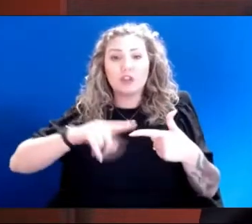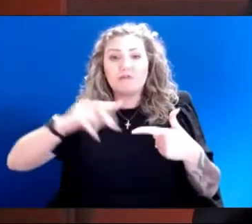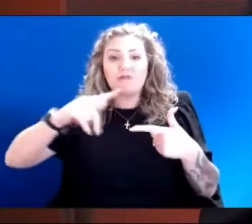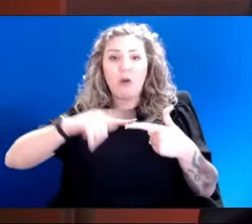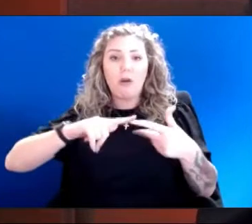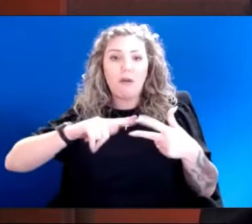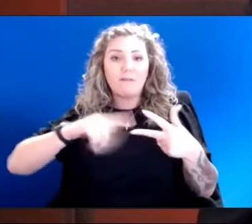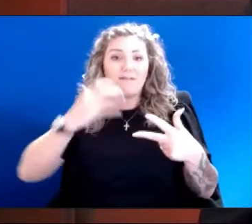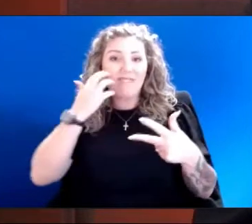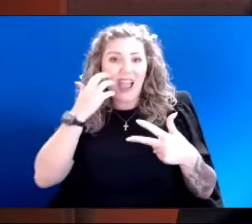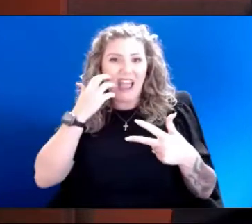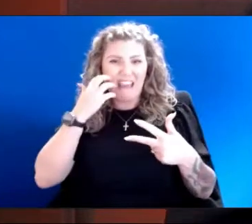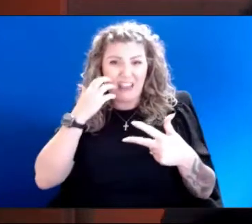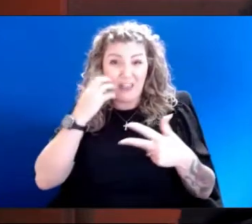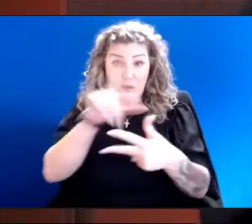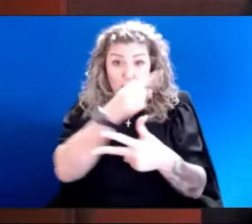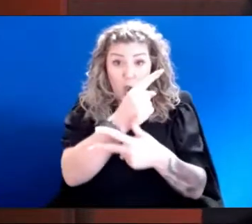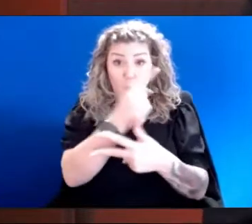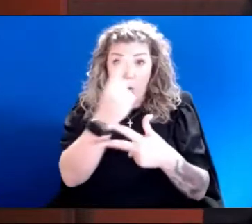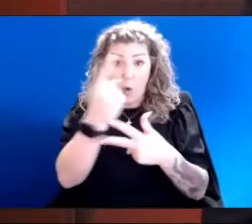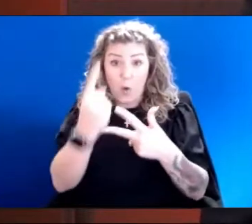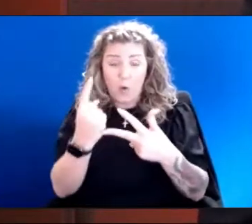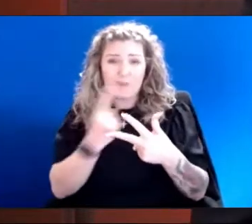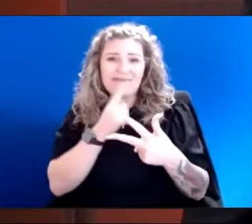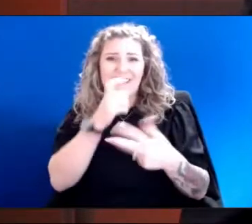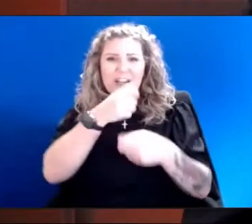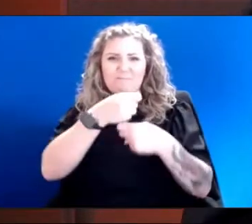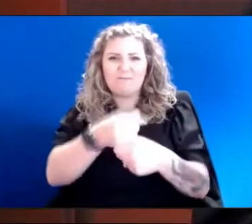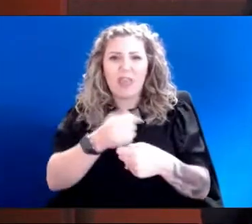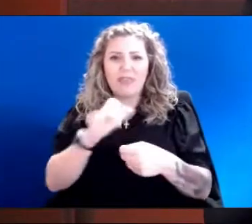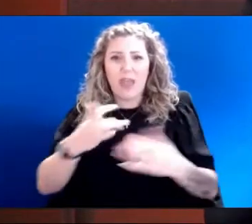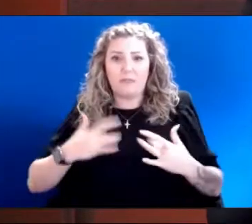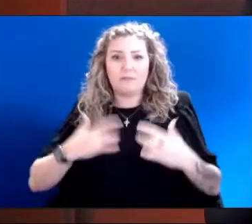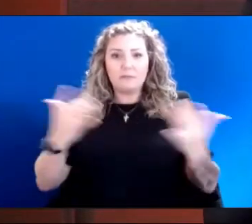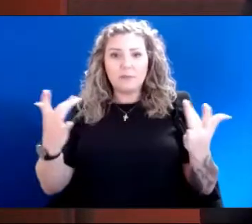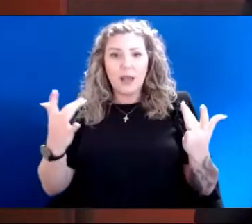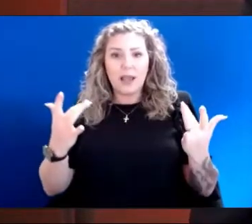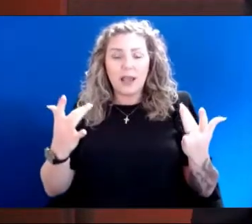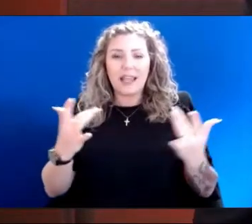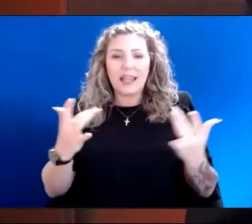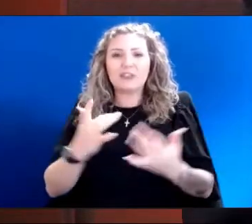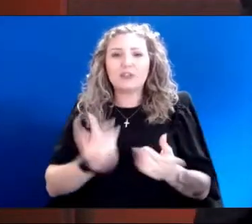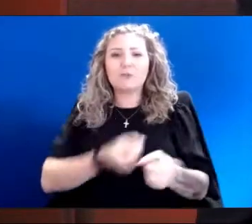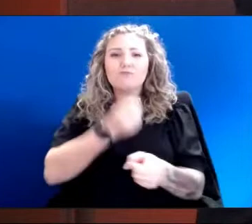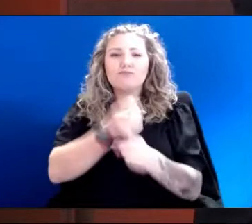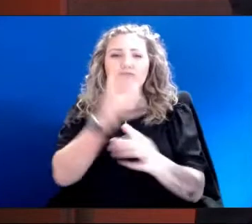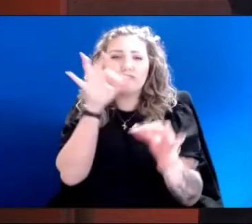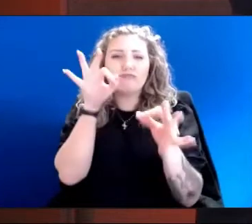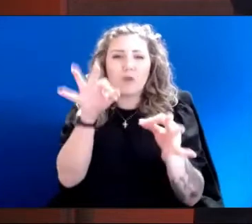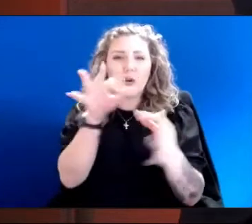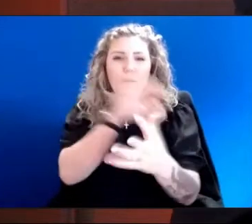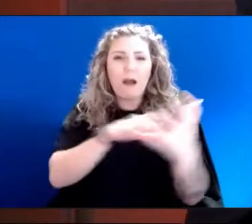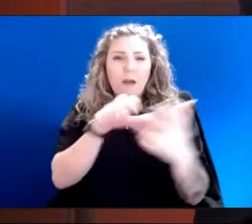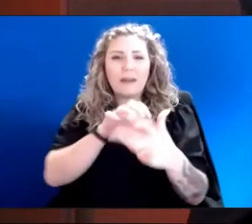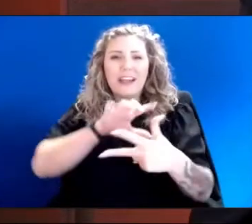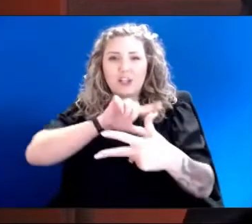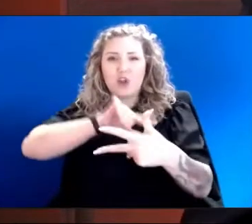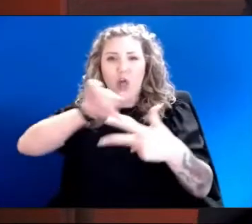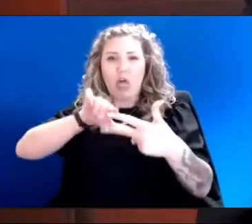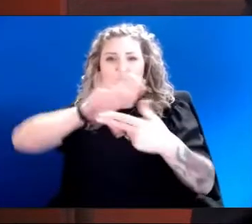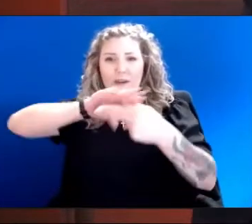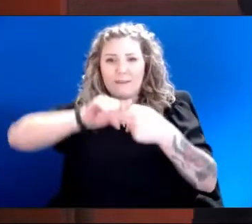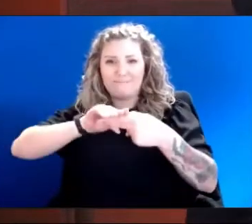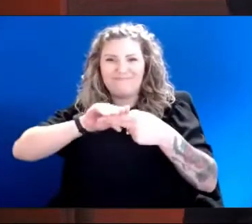own isn't necessarily going to produce that excitement. It's the right combination of all three together that's really